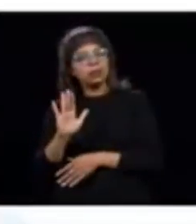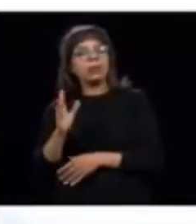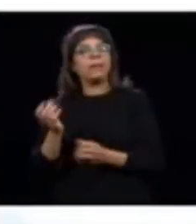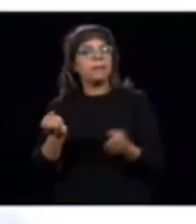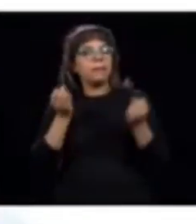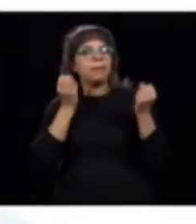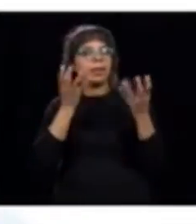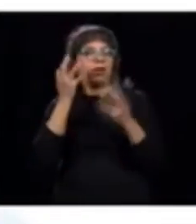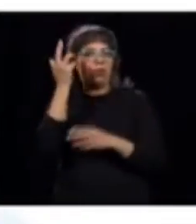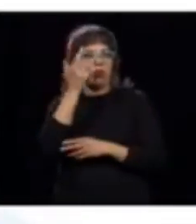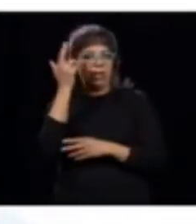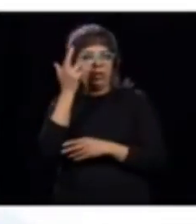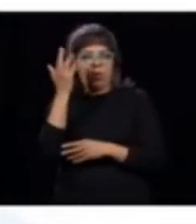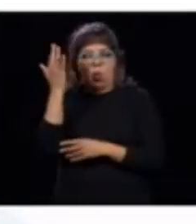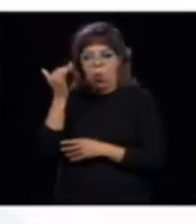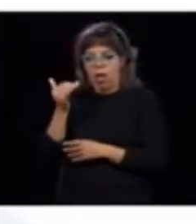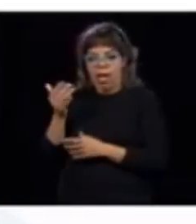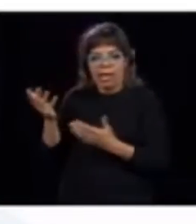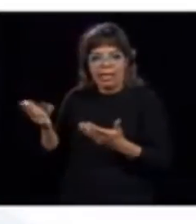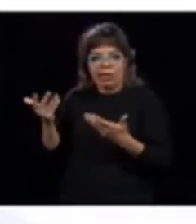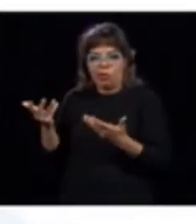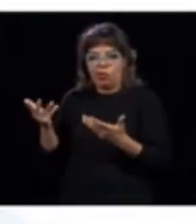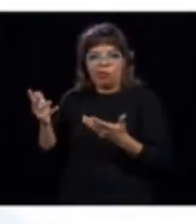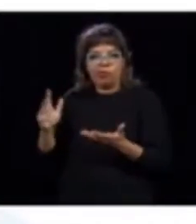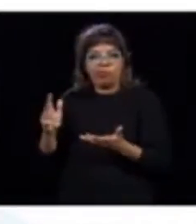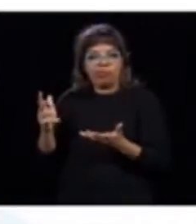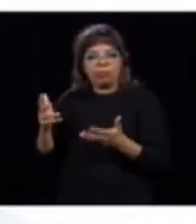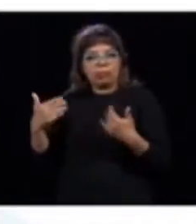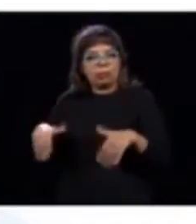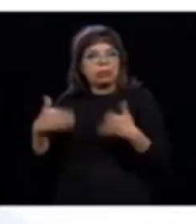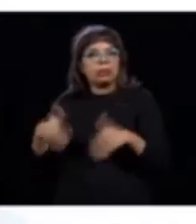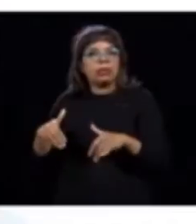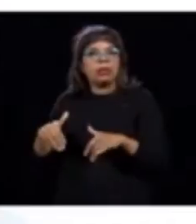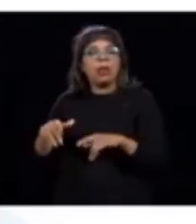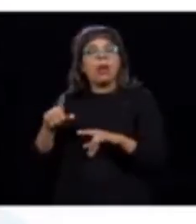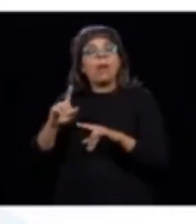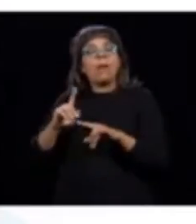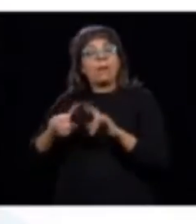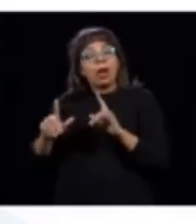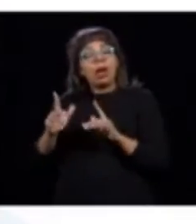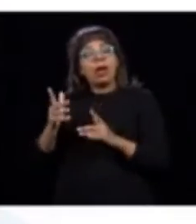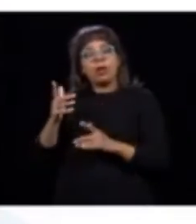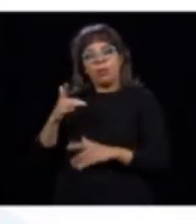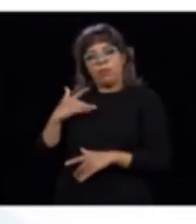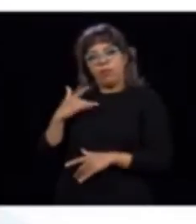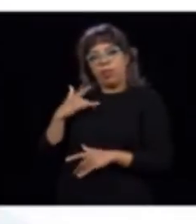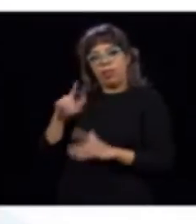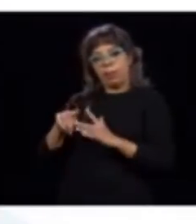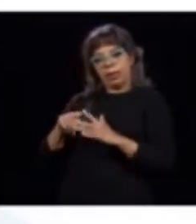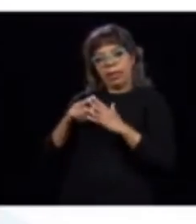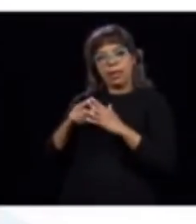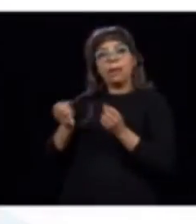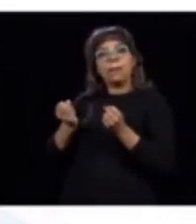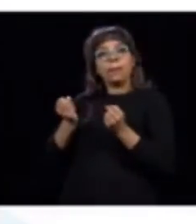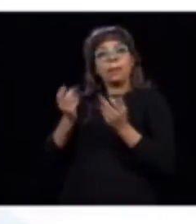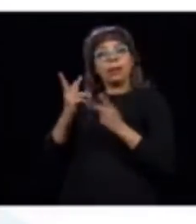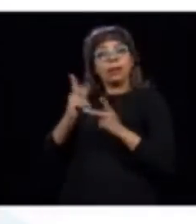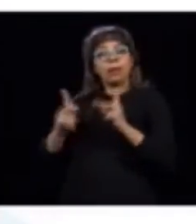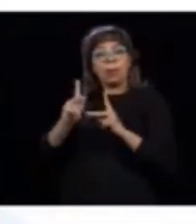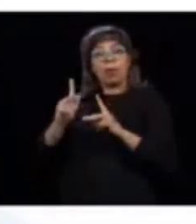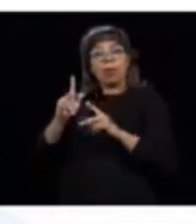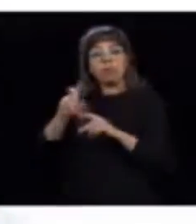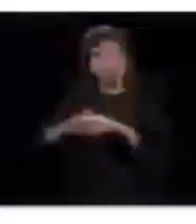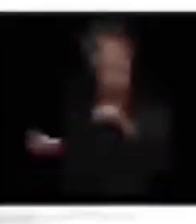reasons for that, but mainly because of the people at the beginning who travel or didn't travel and in which countries they